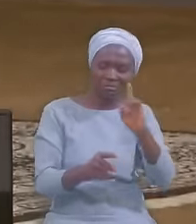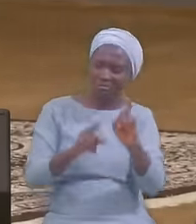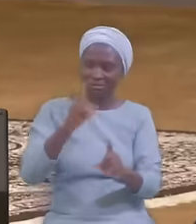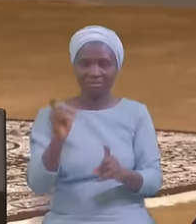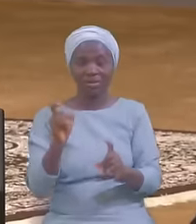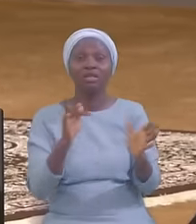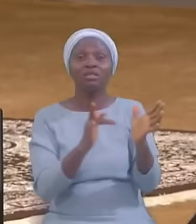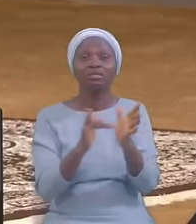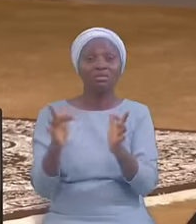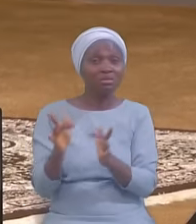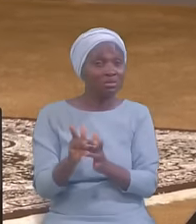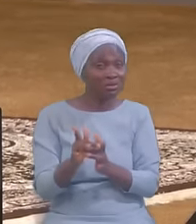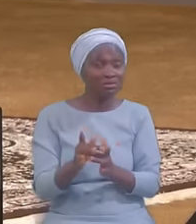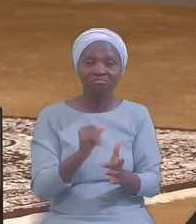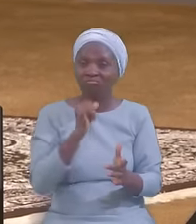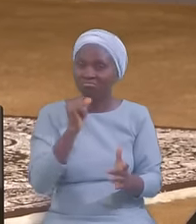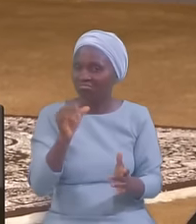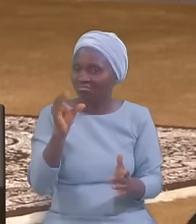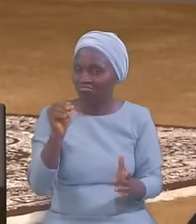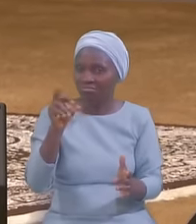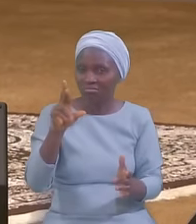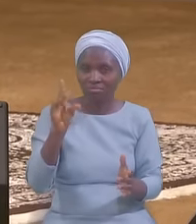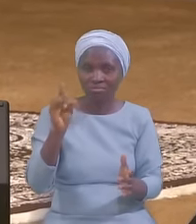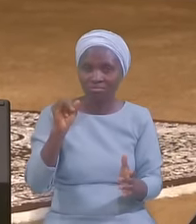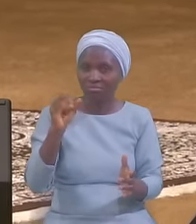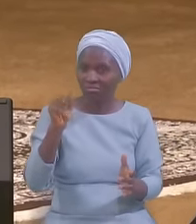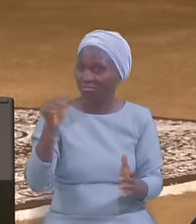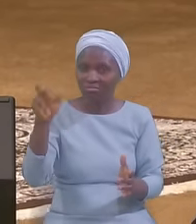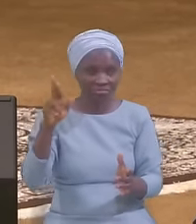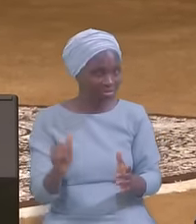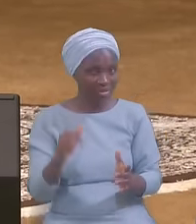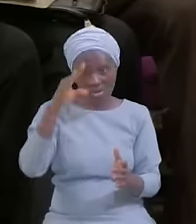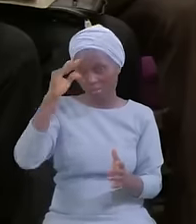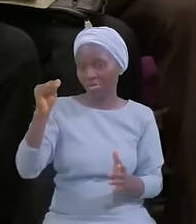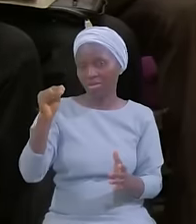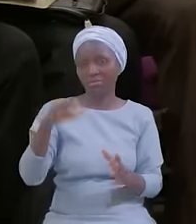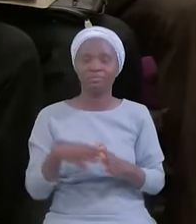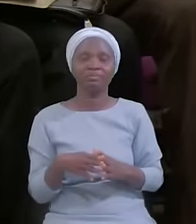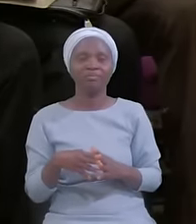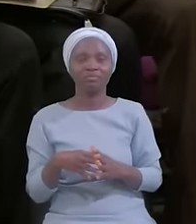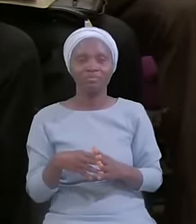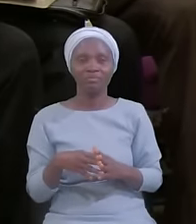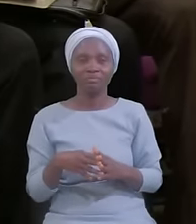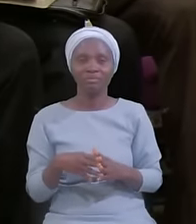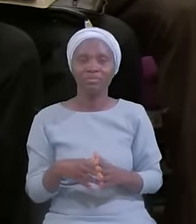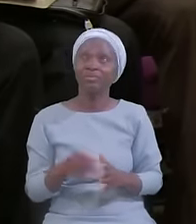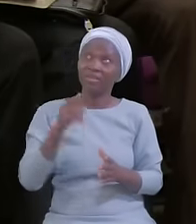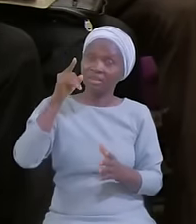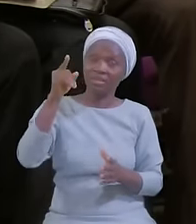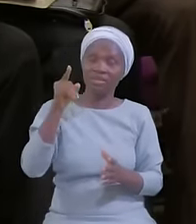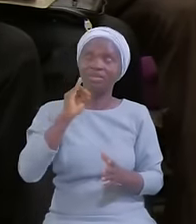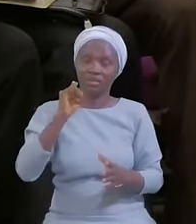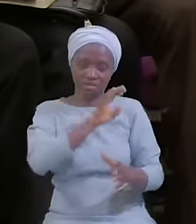Jesus is not ordinary man. He is Emmanuel. I said he is